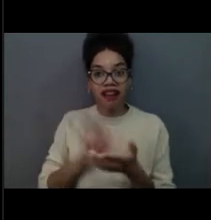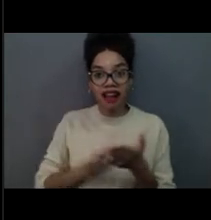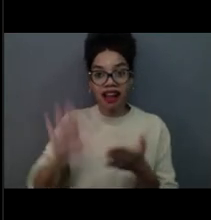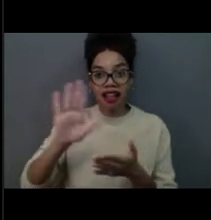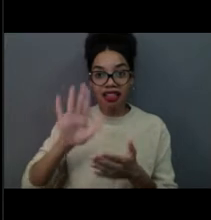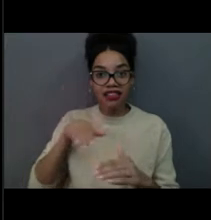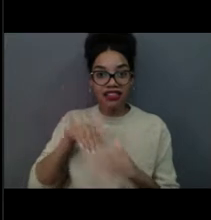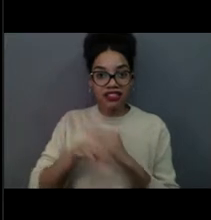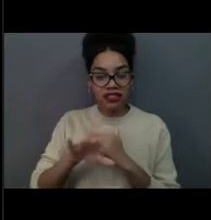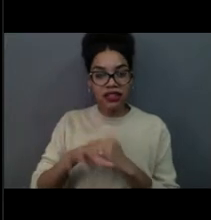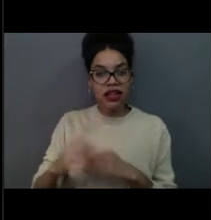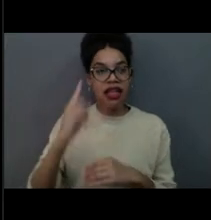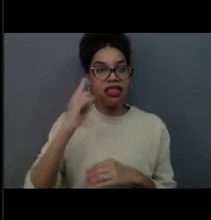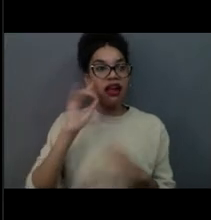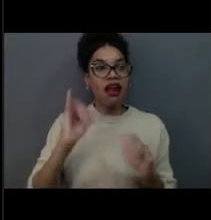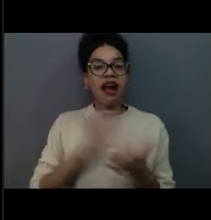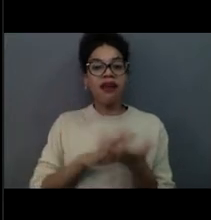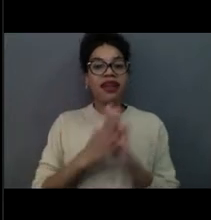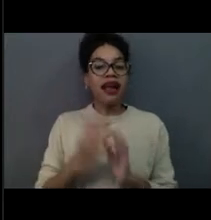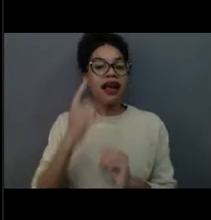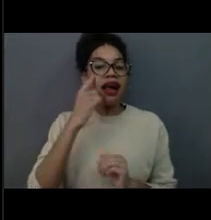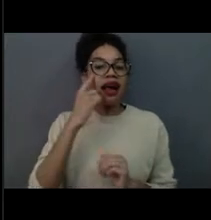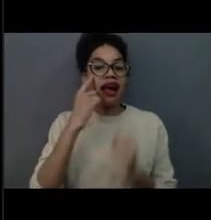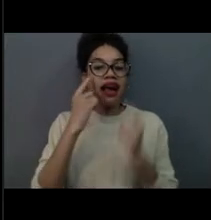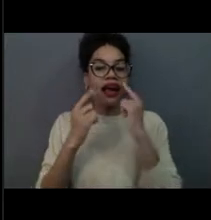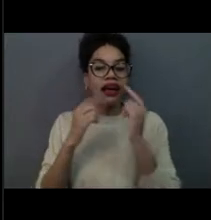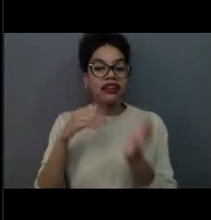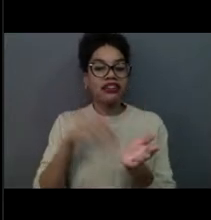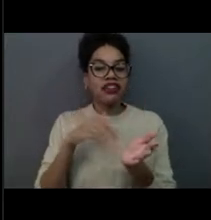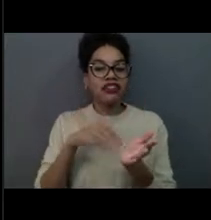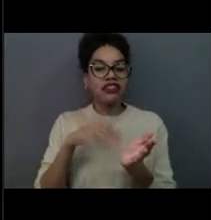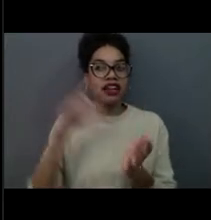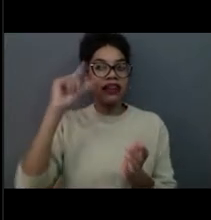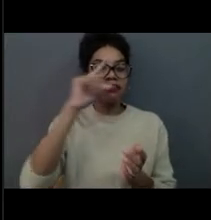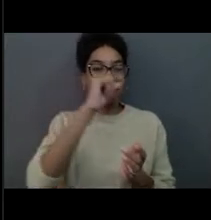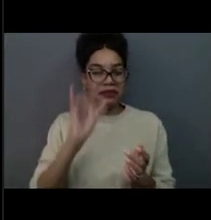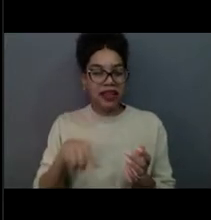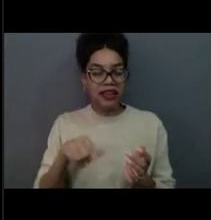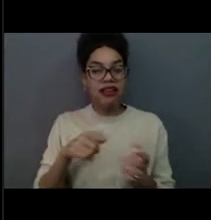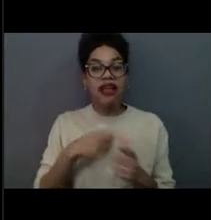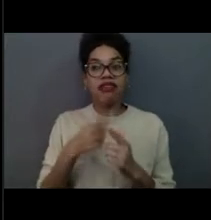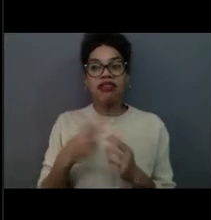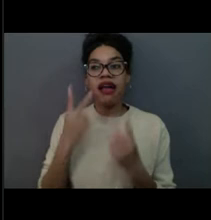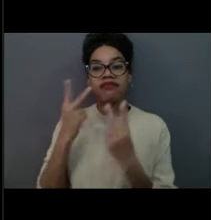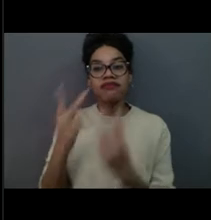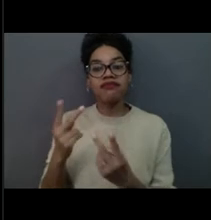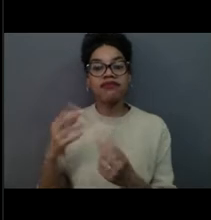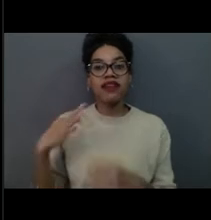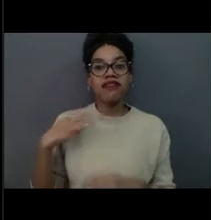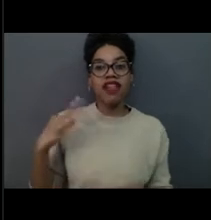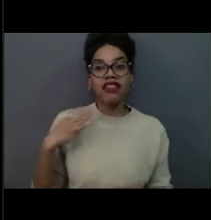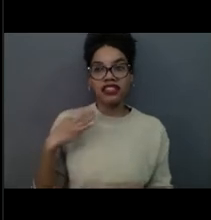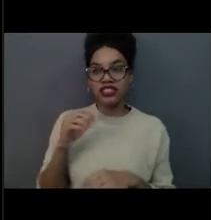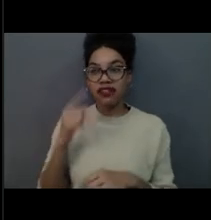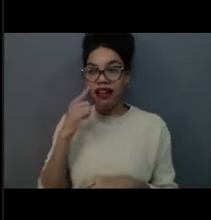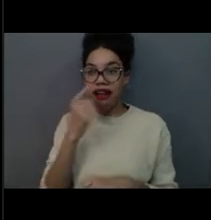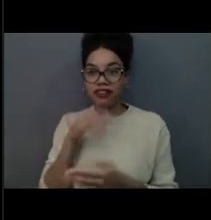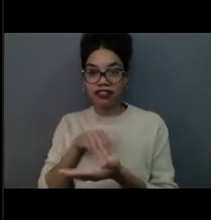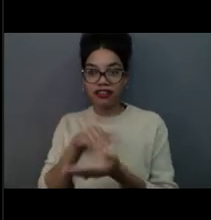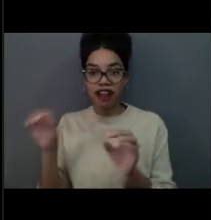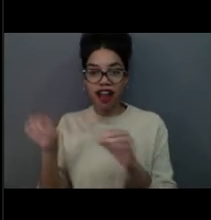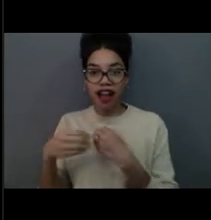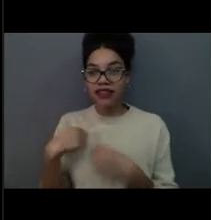college, I thought I maybe wanted to be an eye doctor. And after volunteering at an eye doctor's office, I realized I definitely did not want to be an eye doctor.